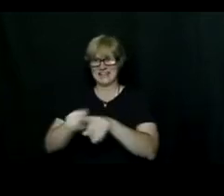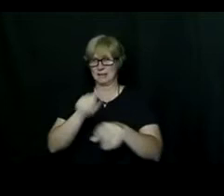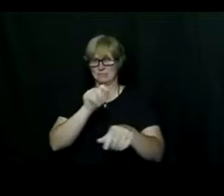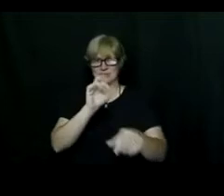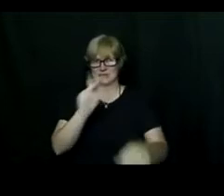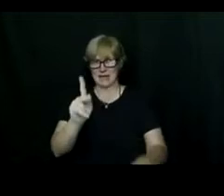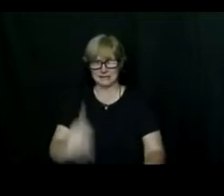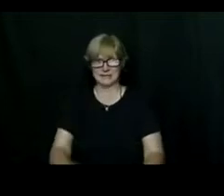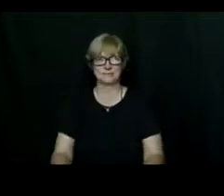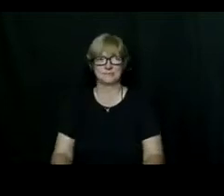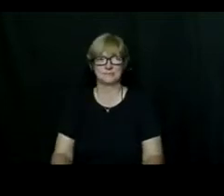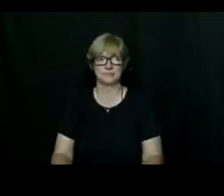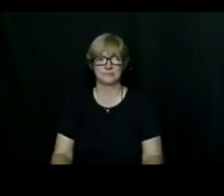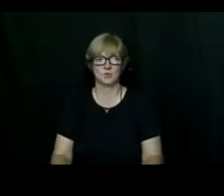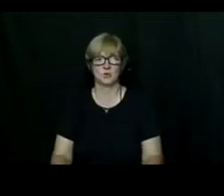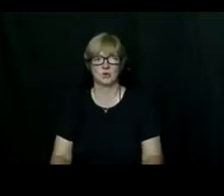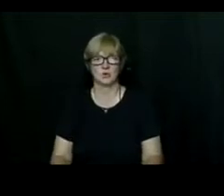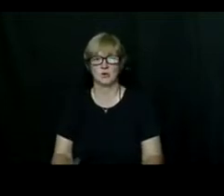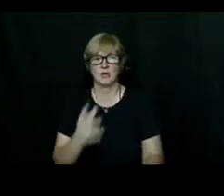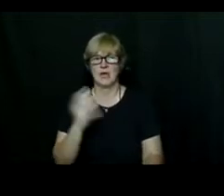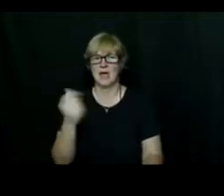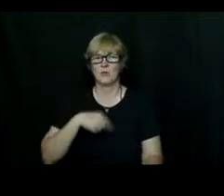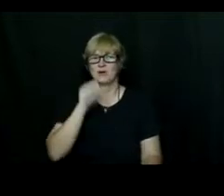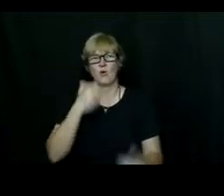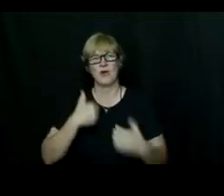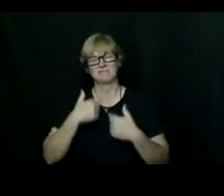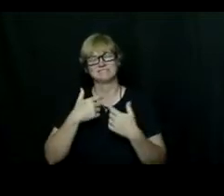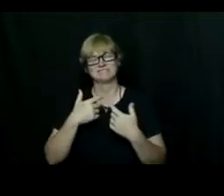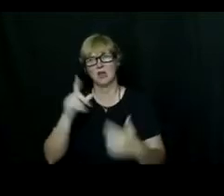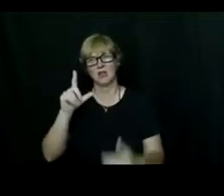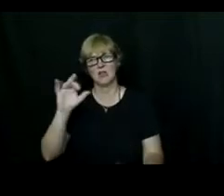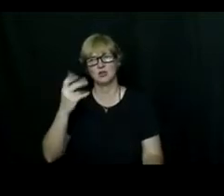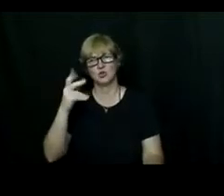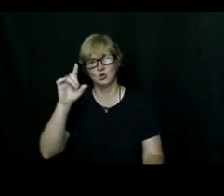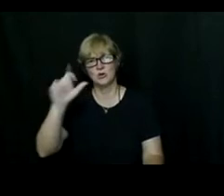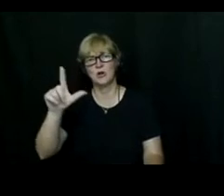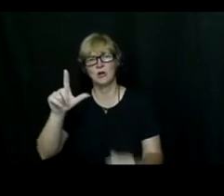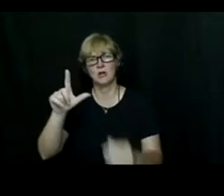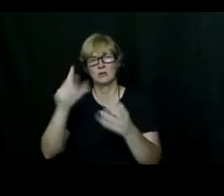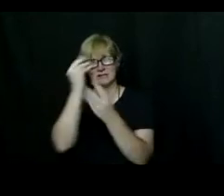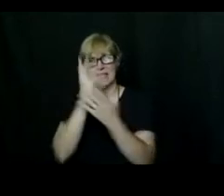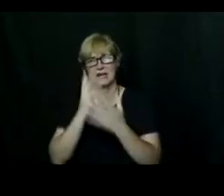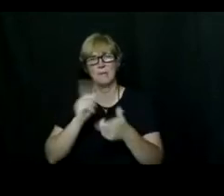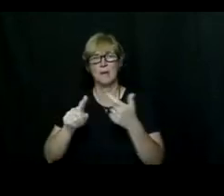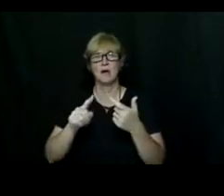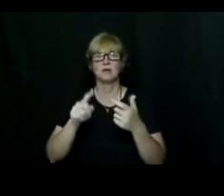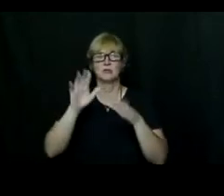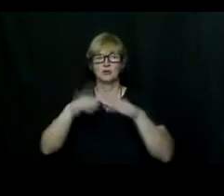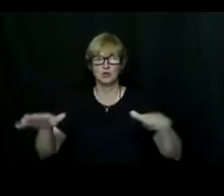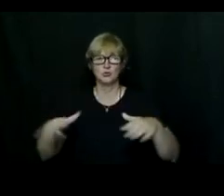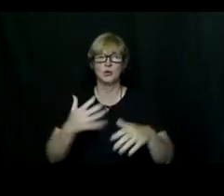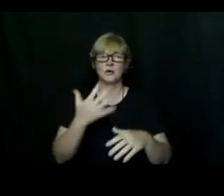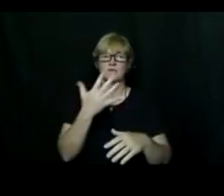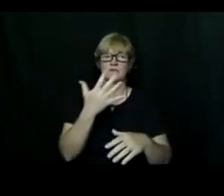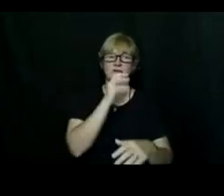so we unfortunately don't have longitudinal data, but children were 5 years, 5 months on average with a